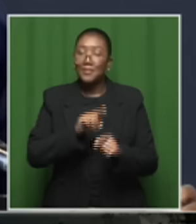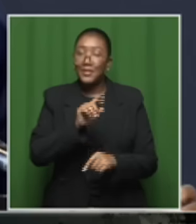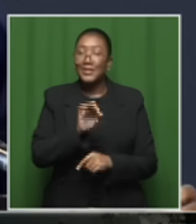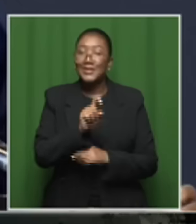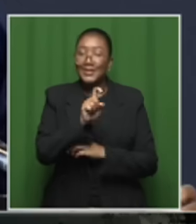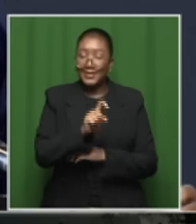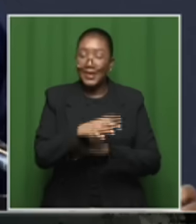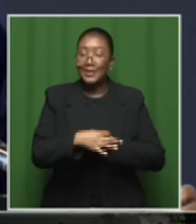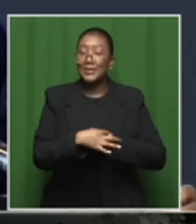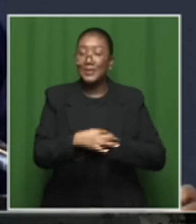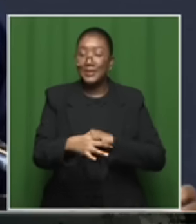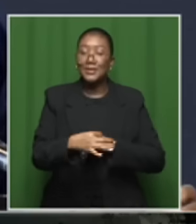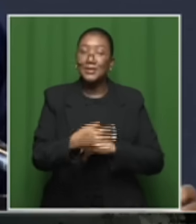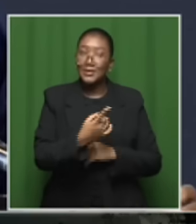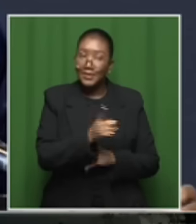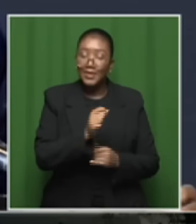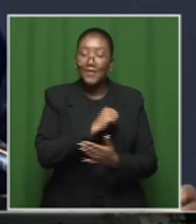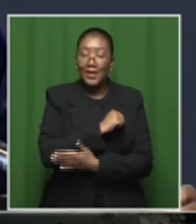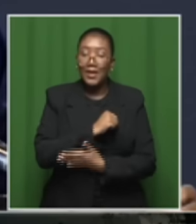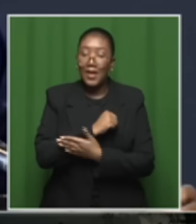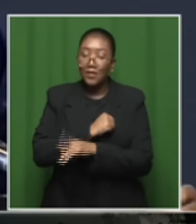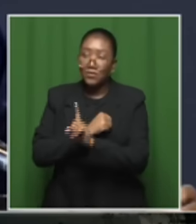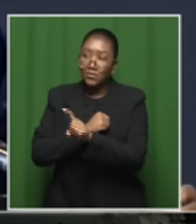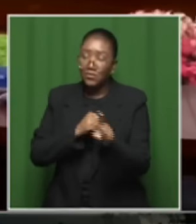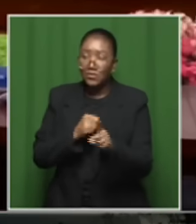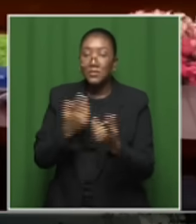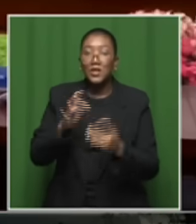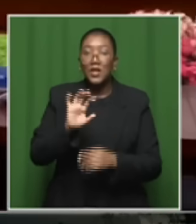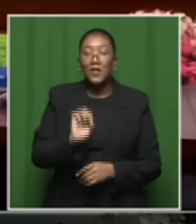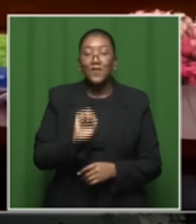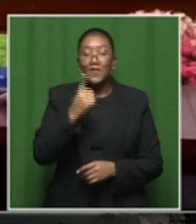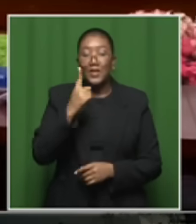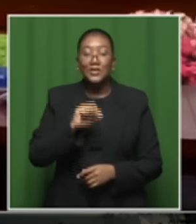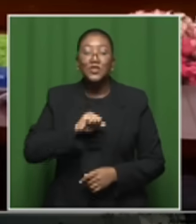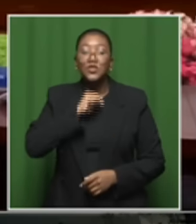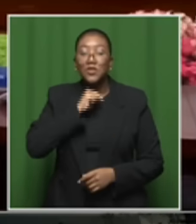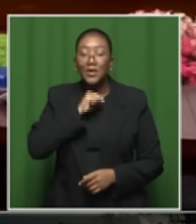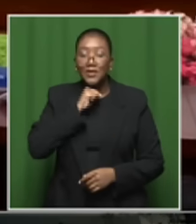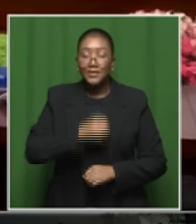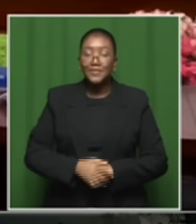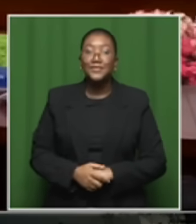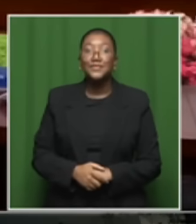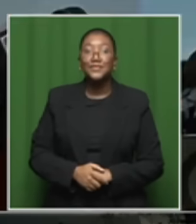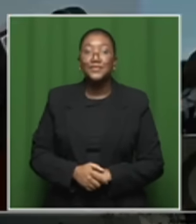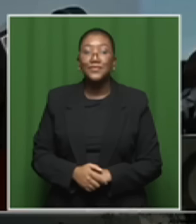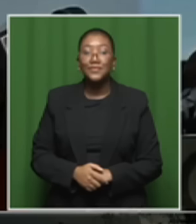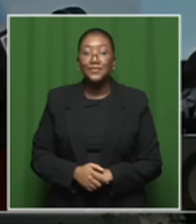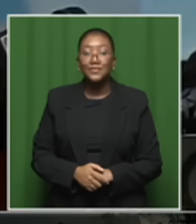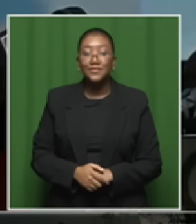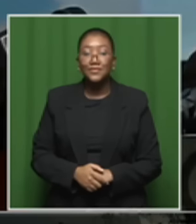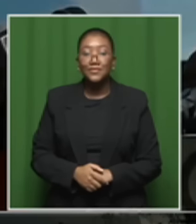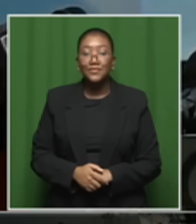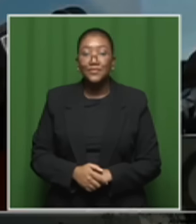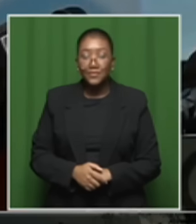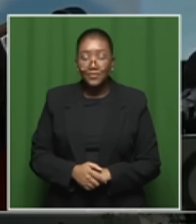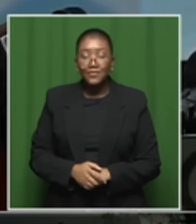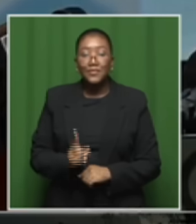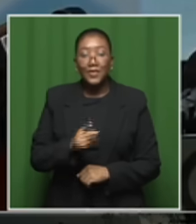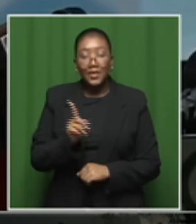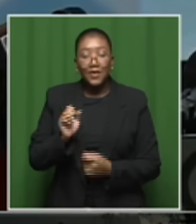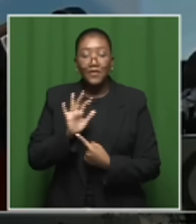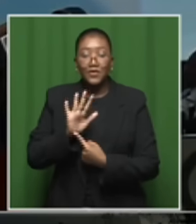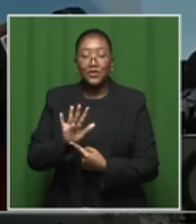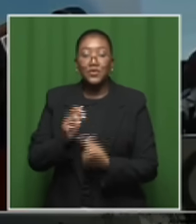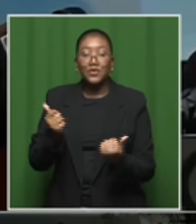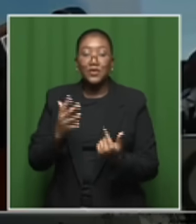tariffs on many countries on the 1st of August if they don't agree. There's indication there will be